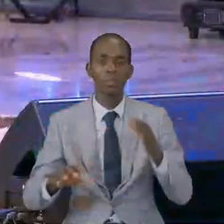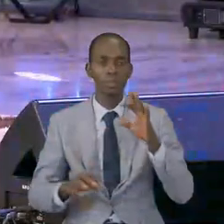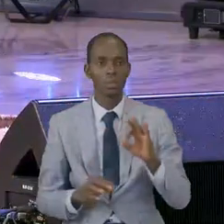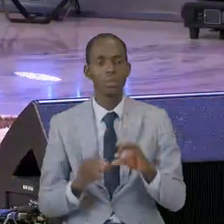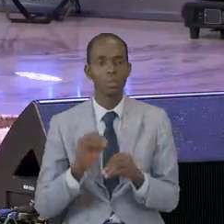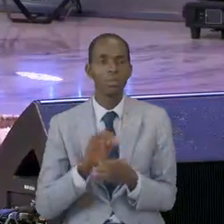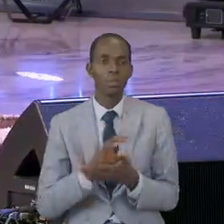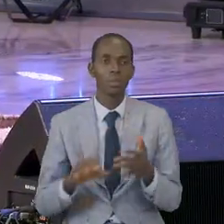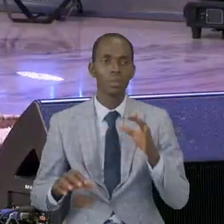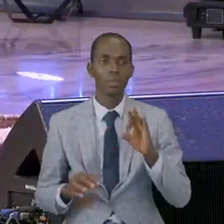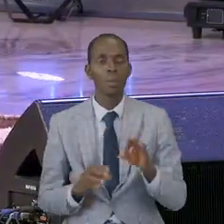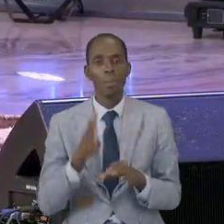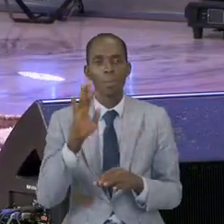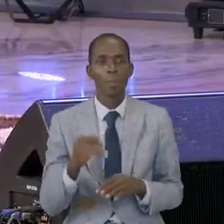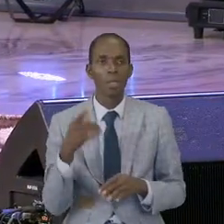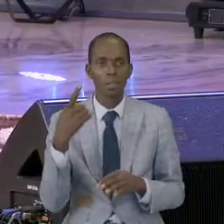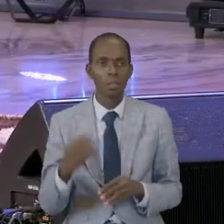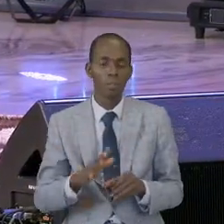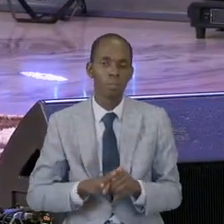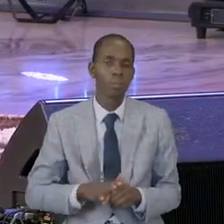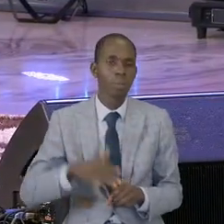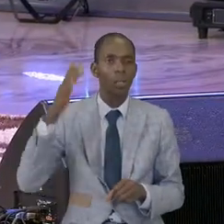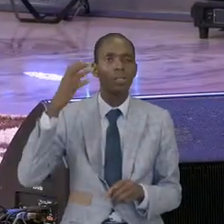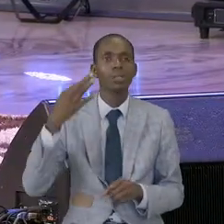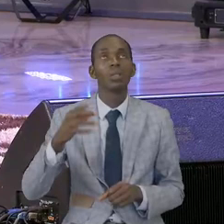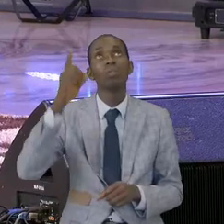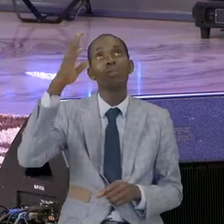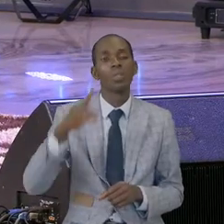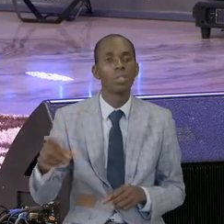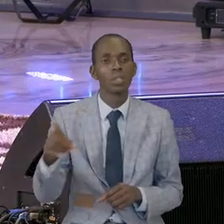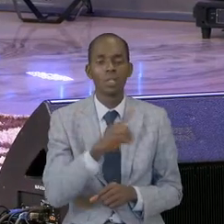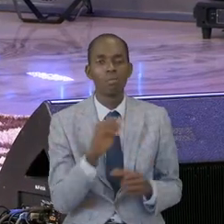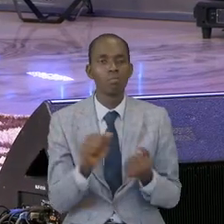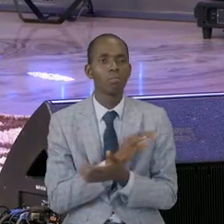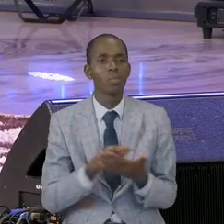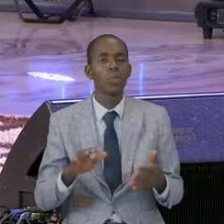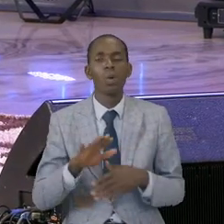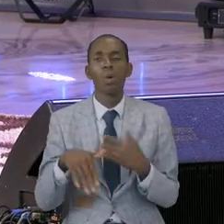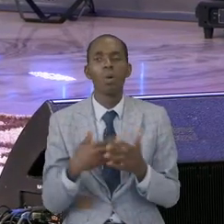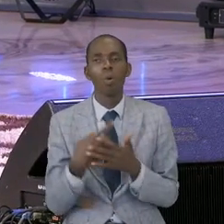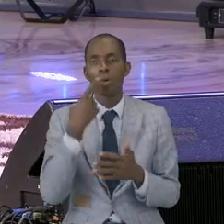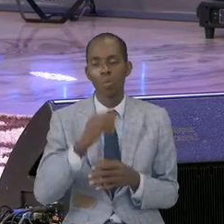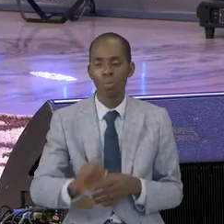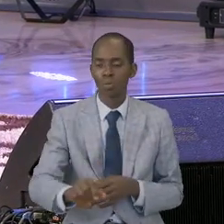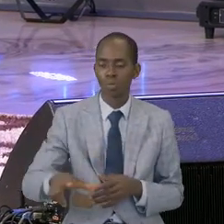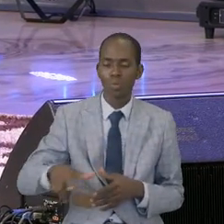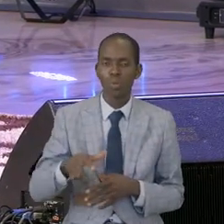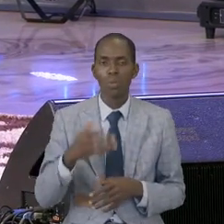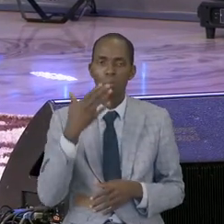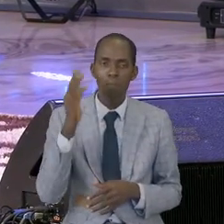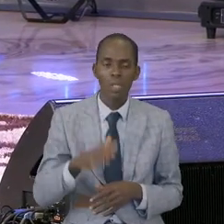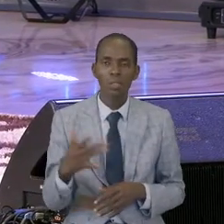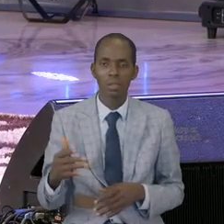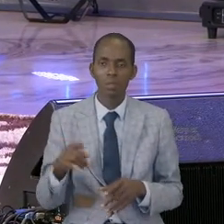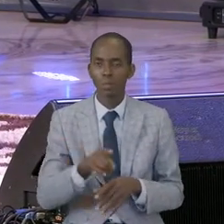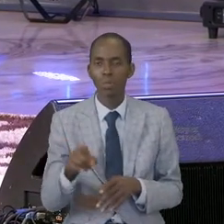In verse 9, by the blast of God, they perish. Those who sow iniquity, those who sow